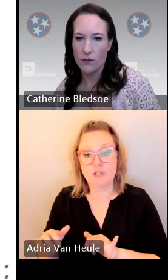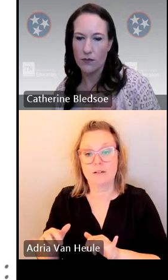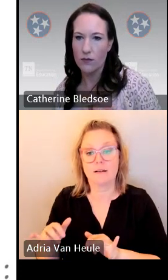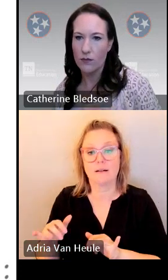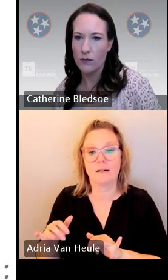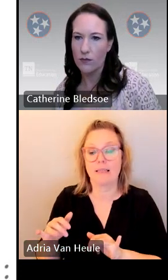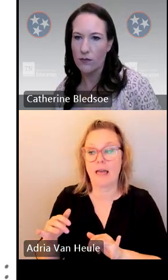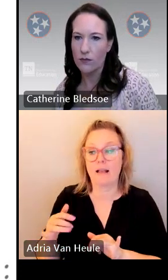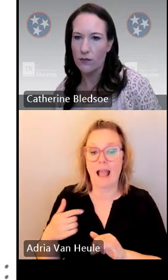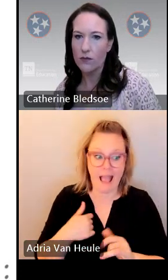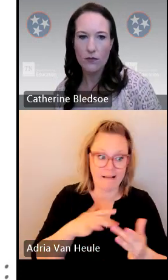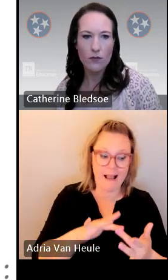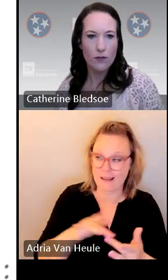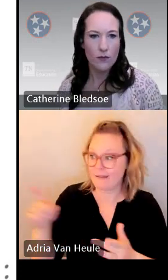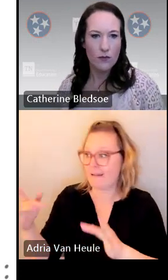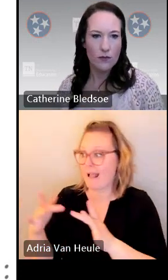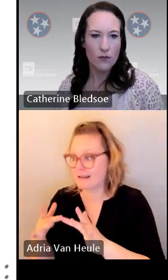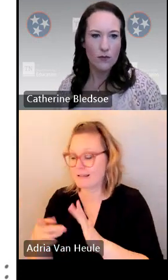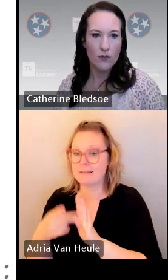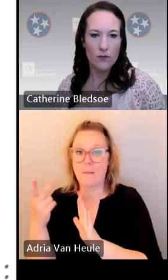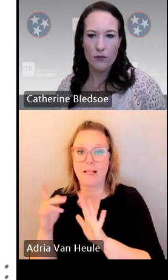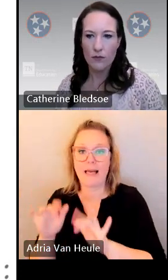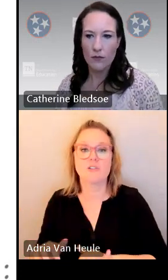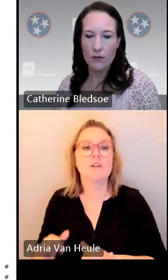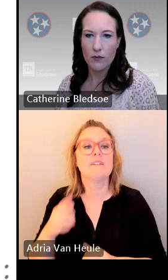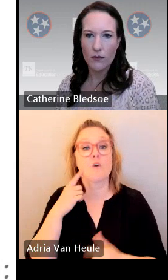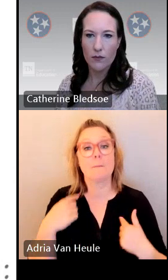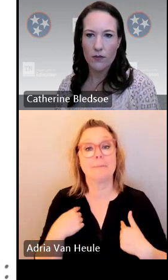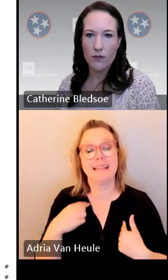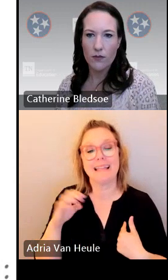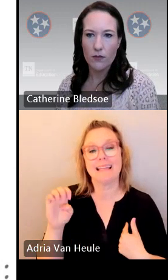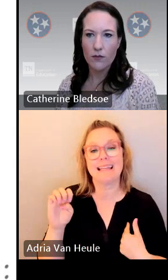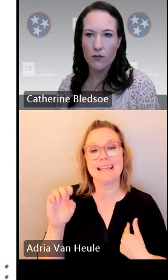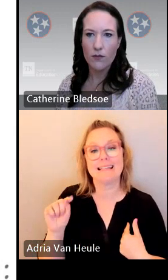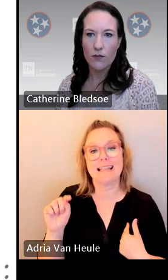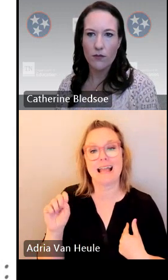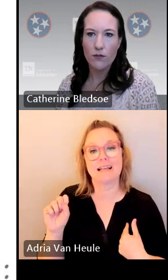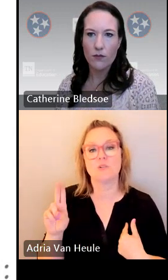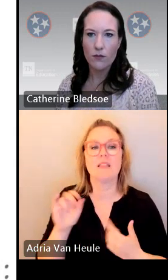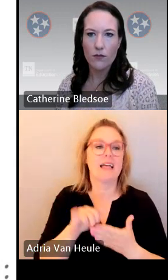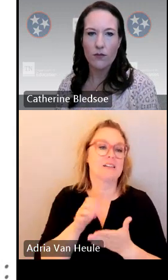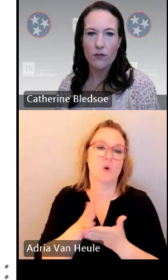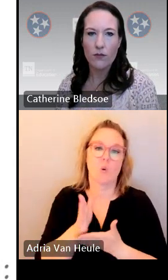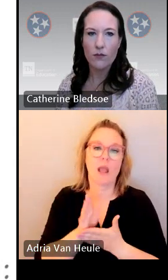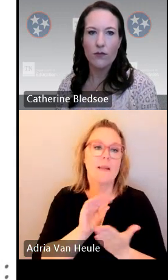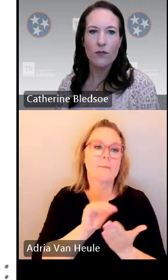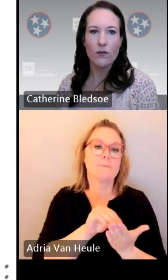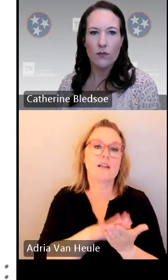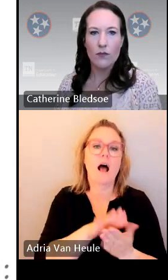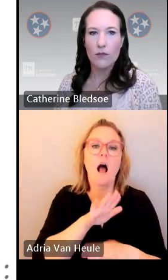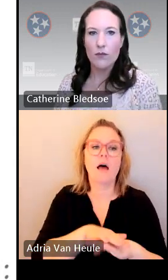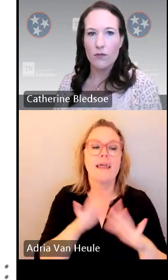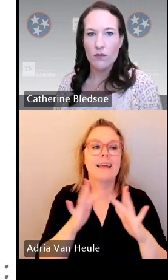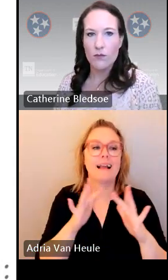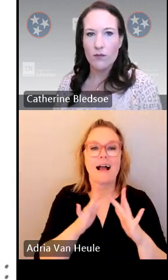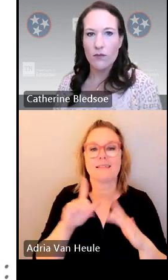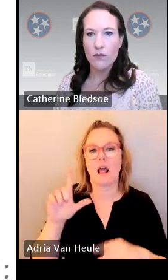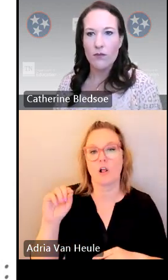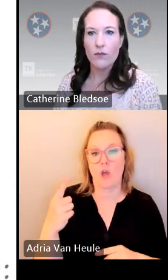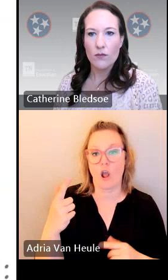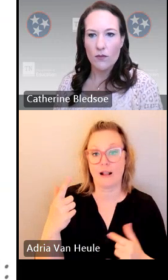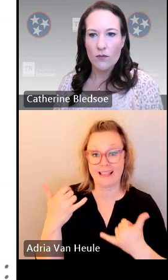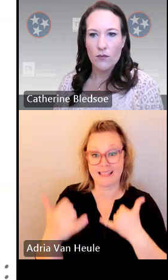contacts? In years past, for me at ETSU, I was okay with you just putting it on the contact log. This year is